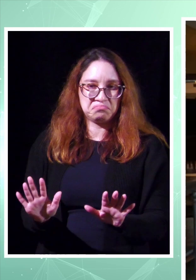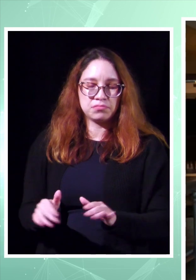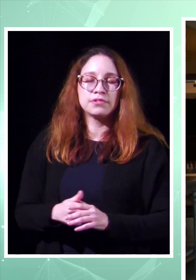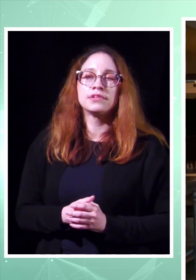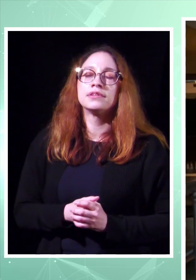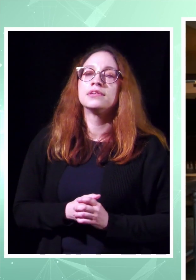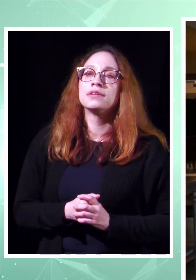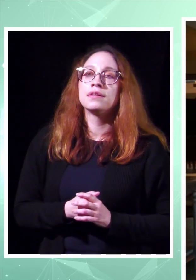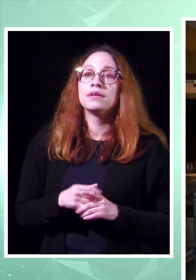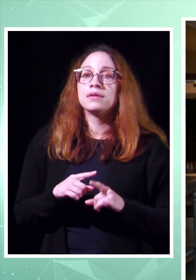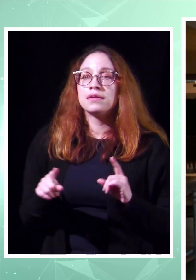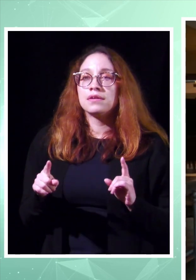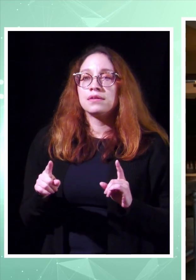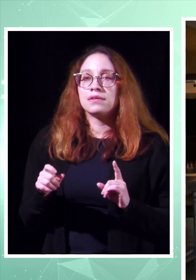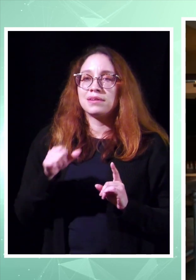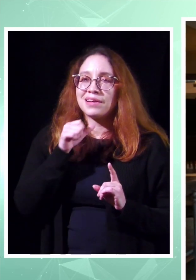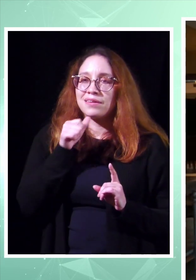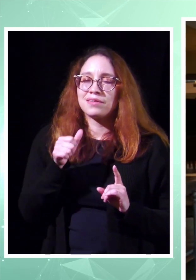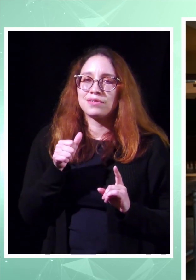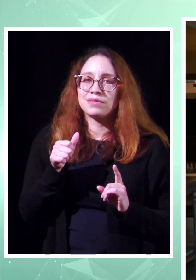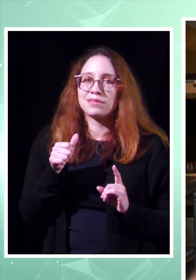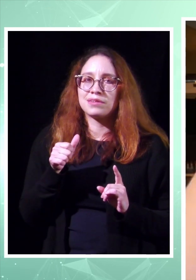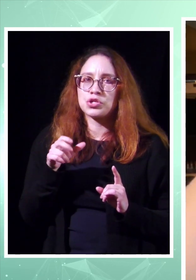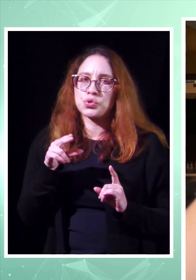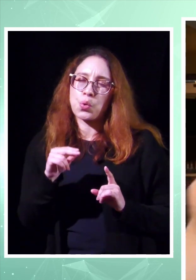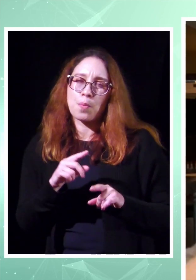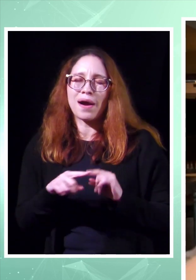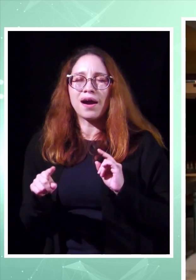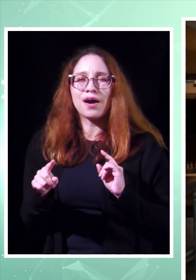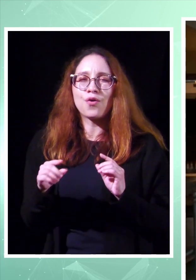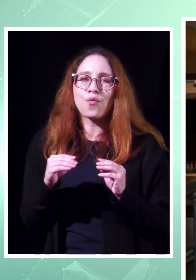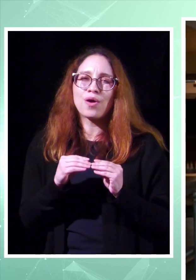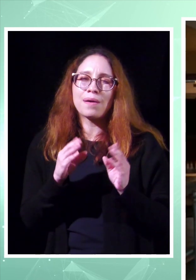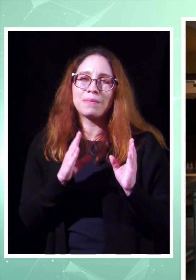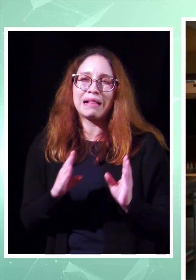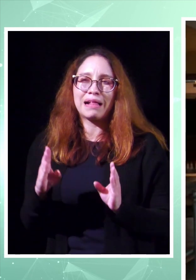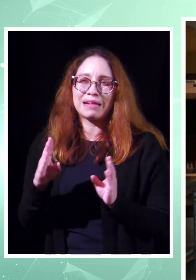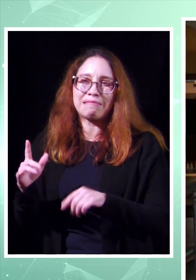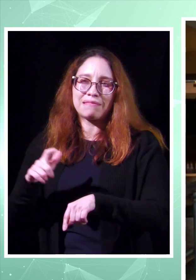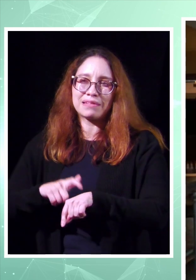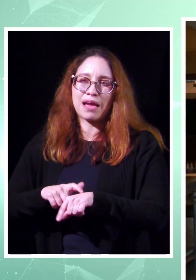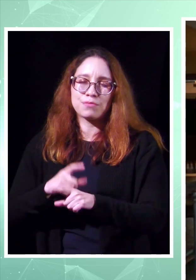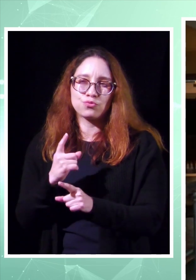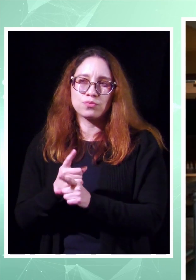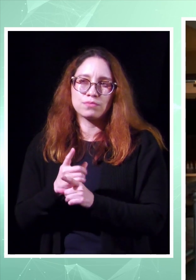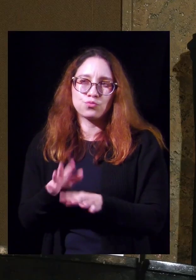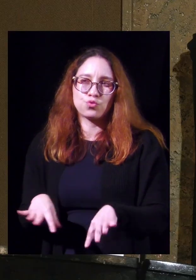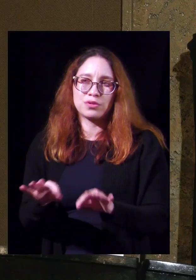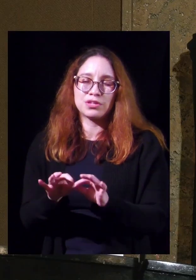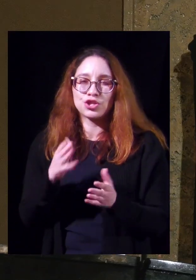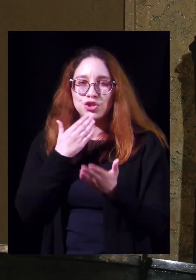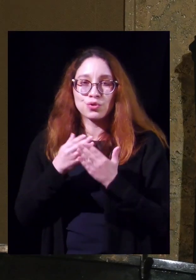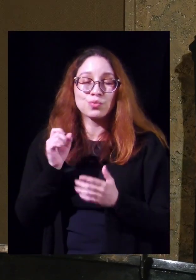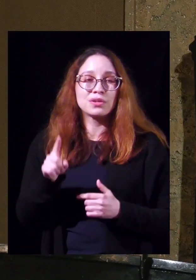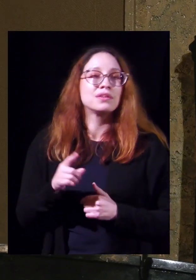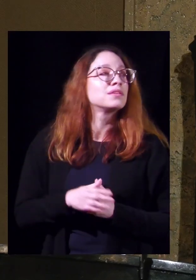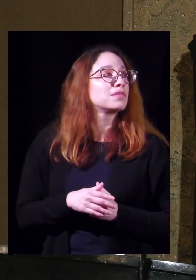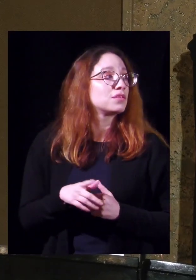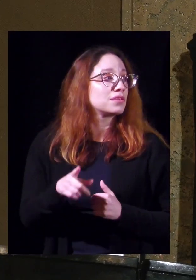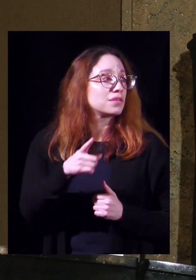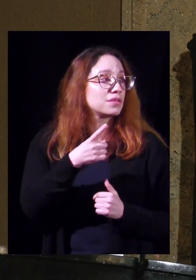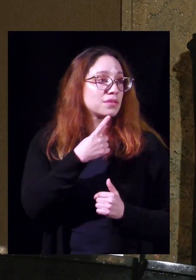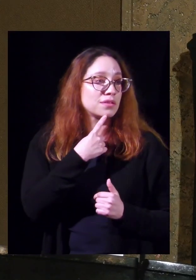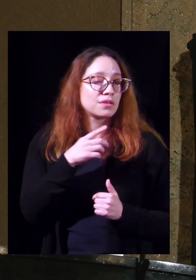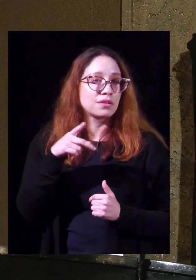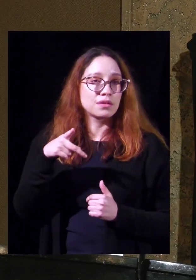day. But it's not a no. It's just planning the timing is important. Good question. Thank you. But you were talking